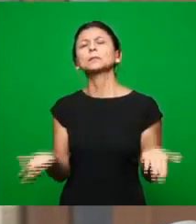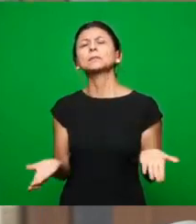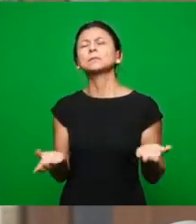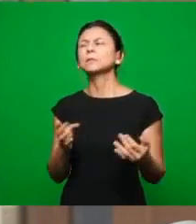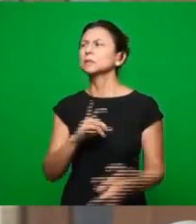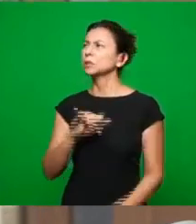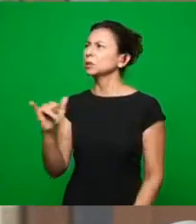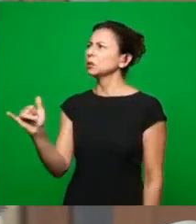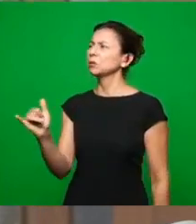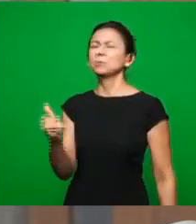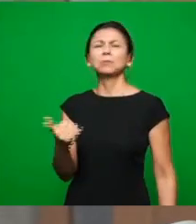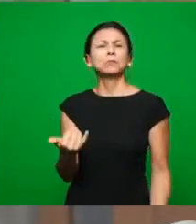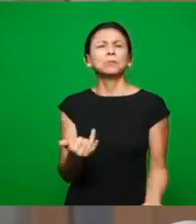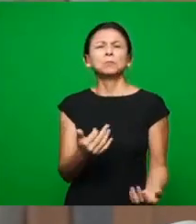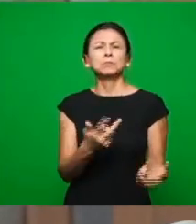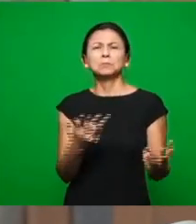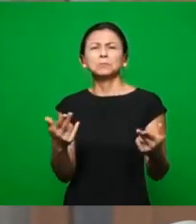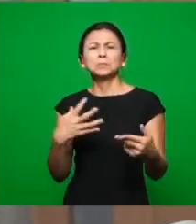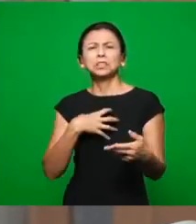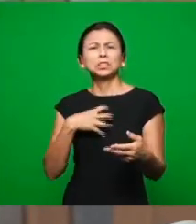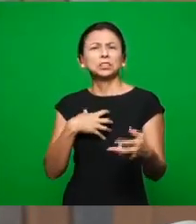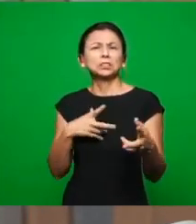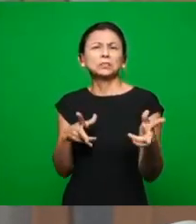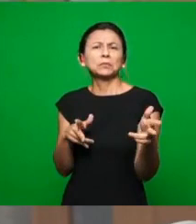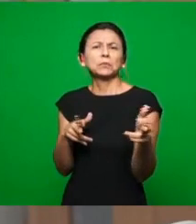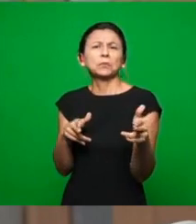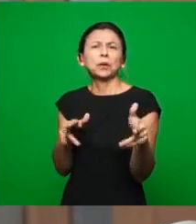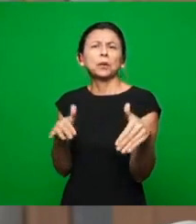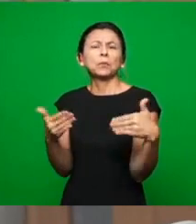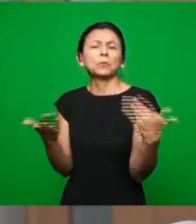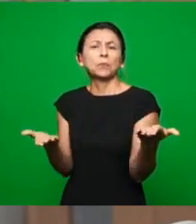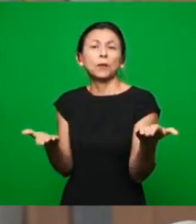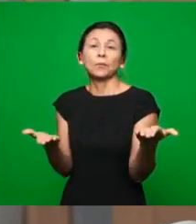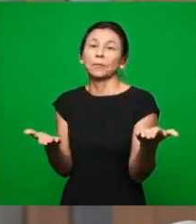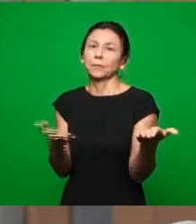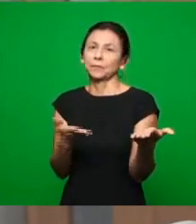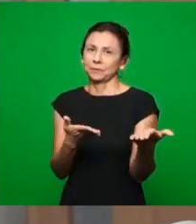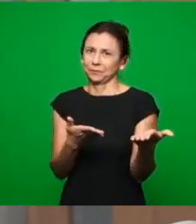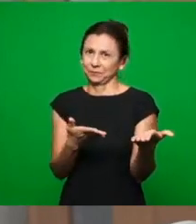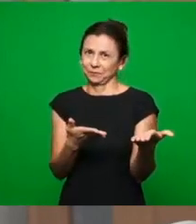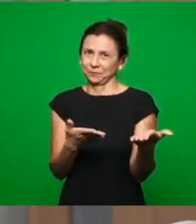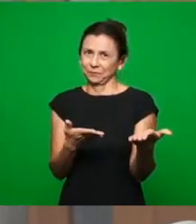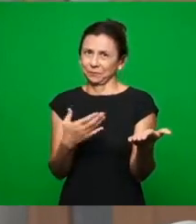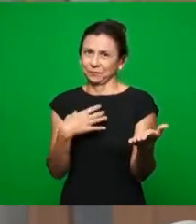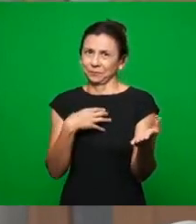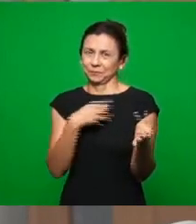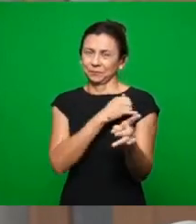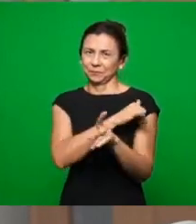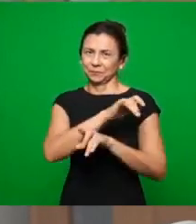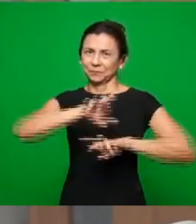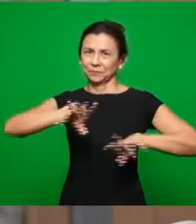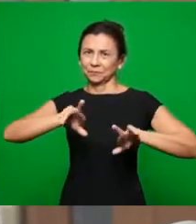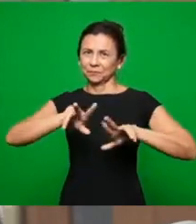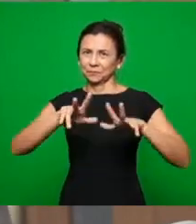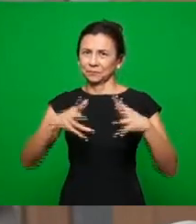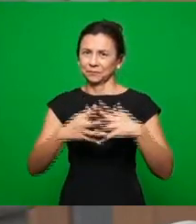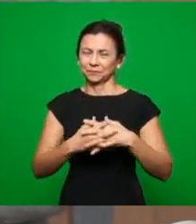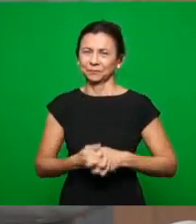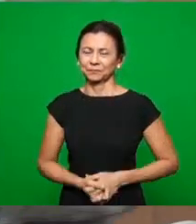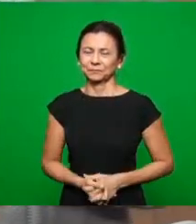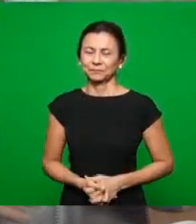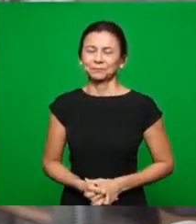Well, I really know your works. The verb is the same, but try to see the prophetic meaning, and the brethren will find the